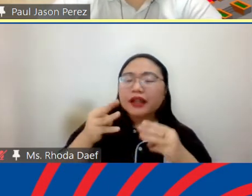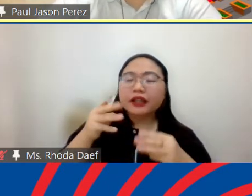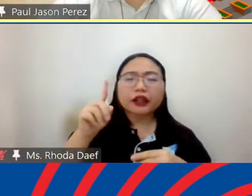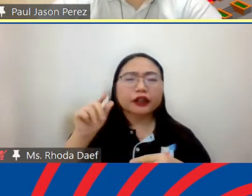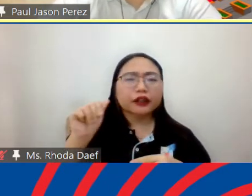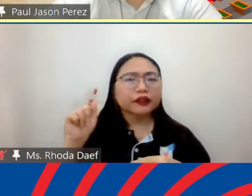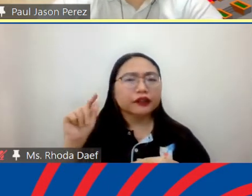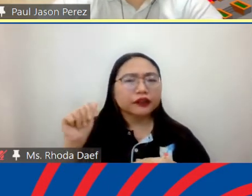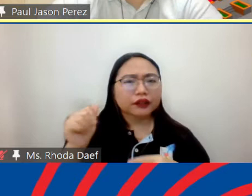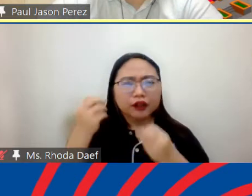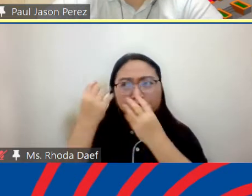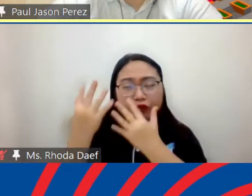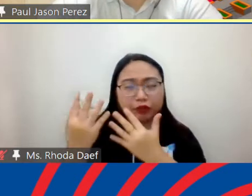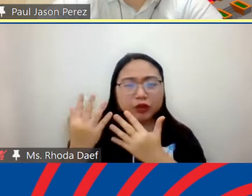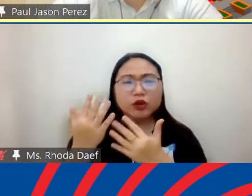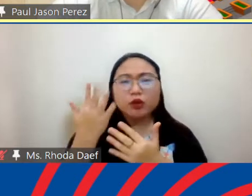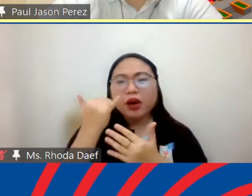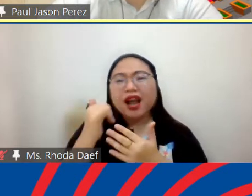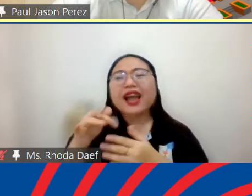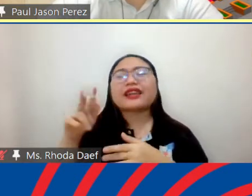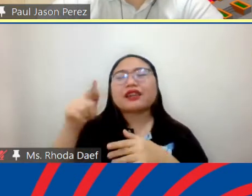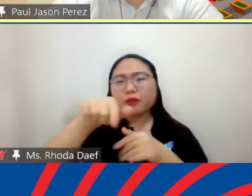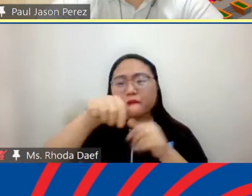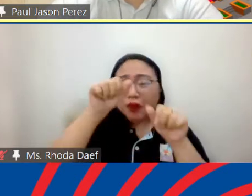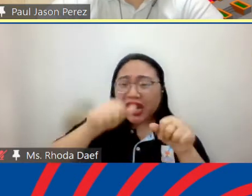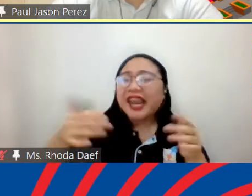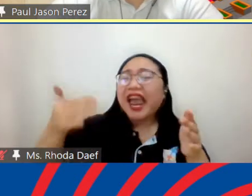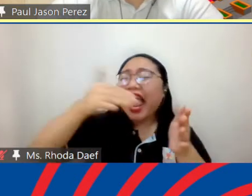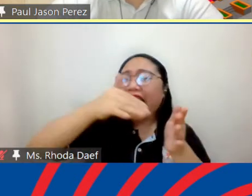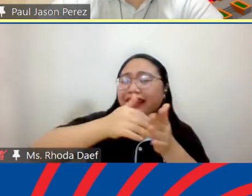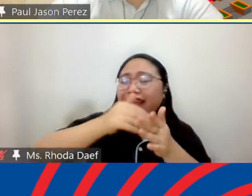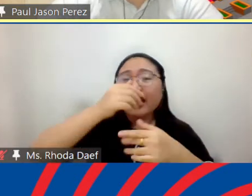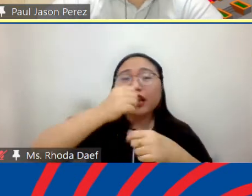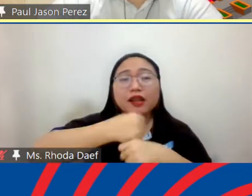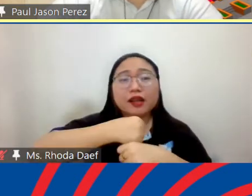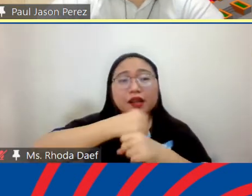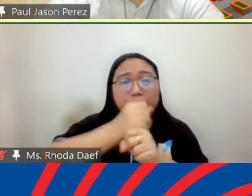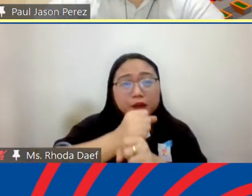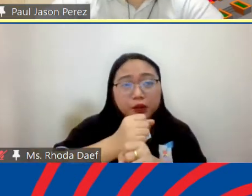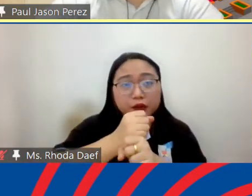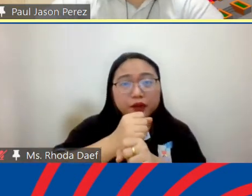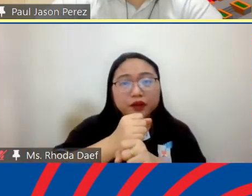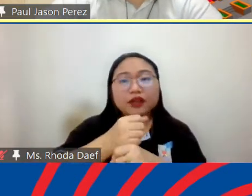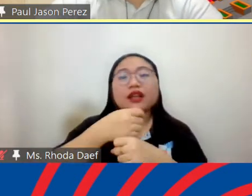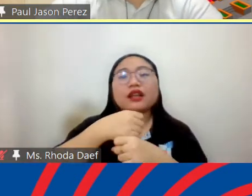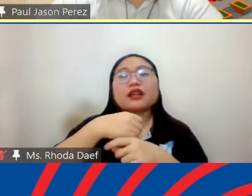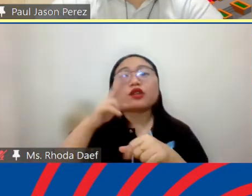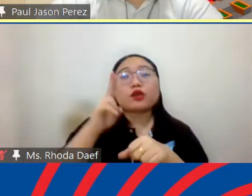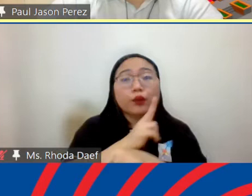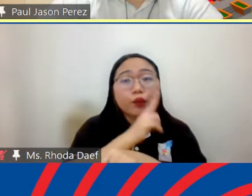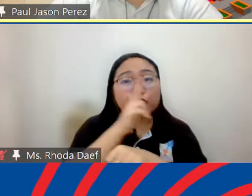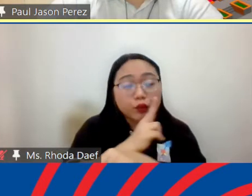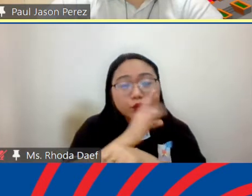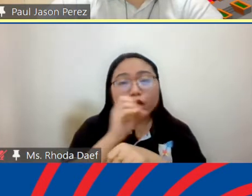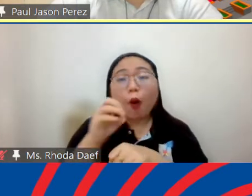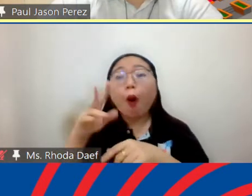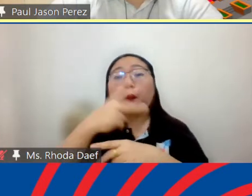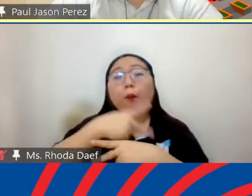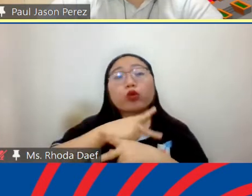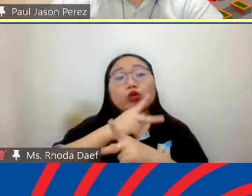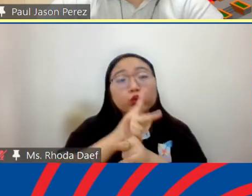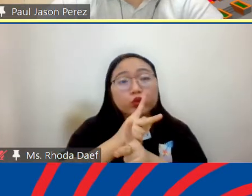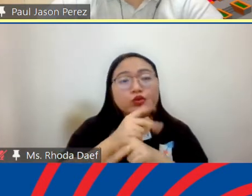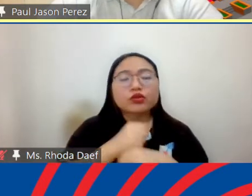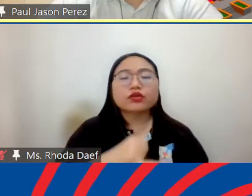is reproducibility. And reproducibility is a very important uh,